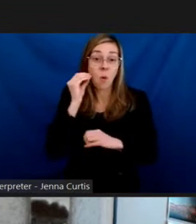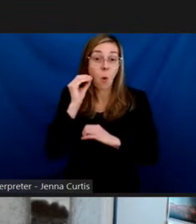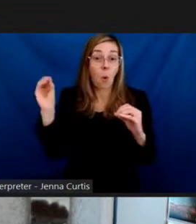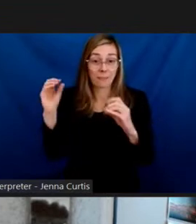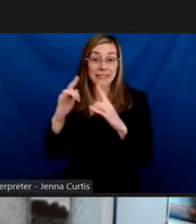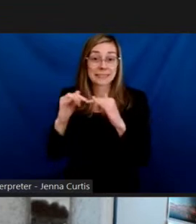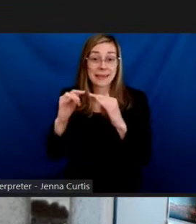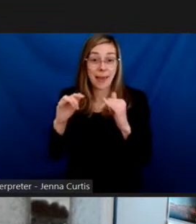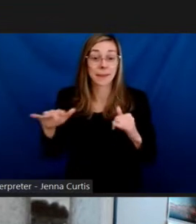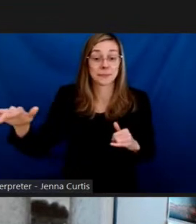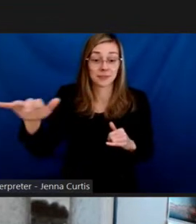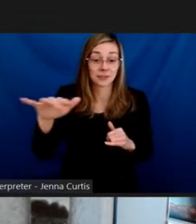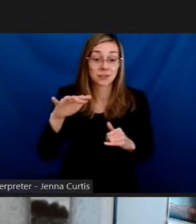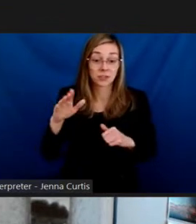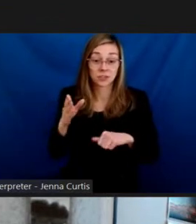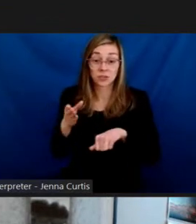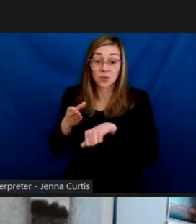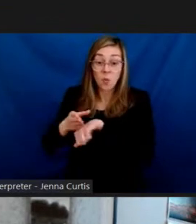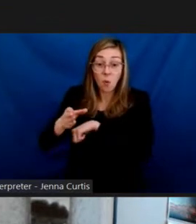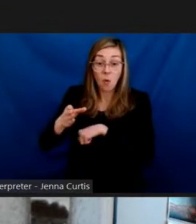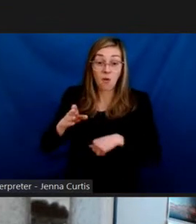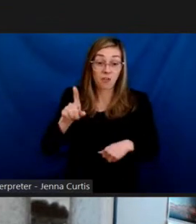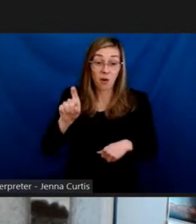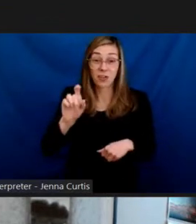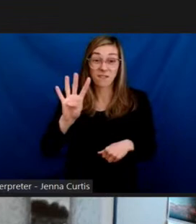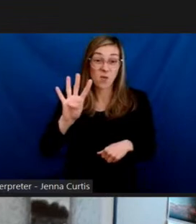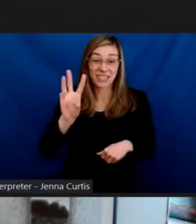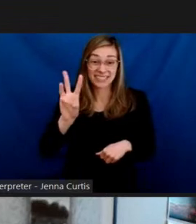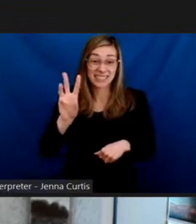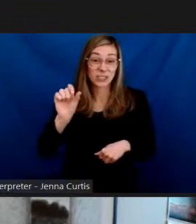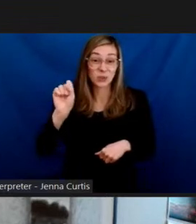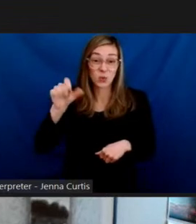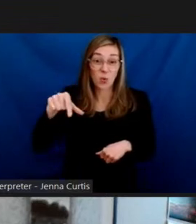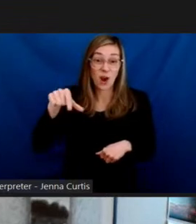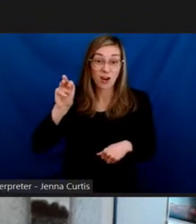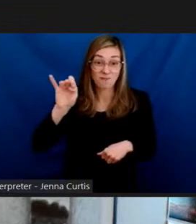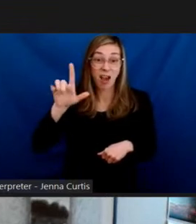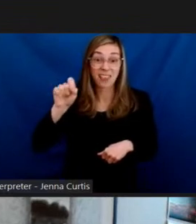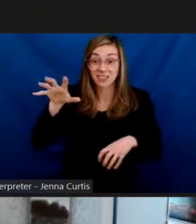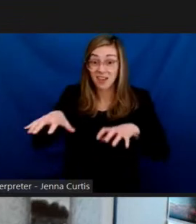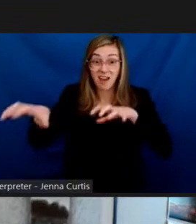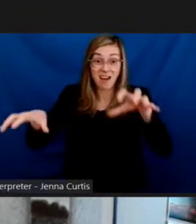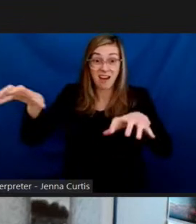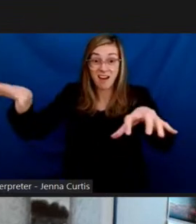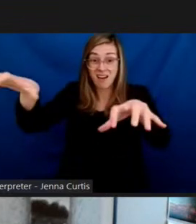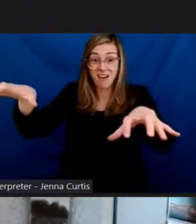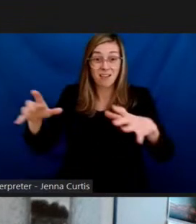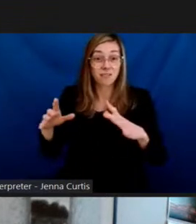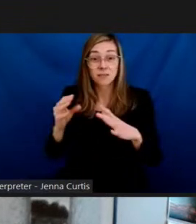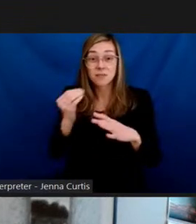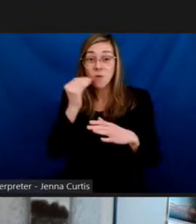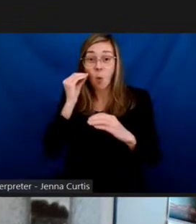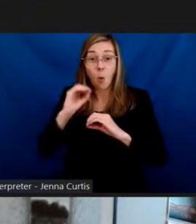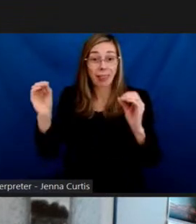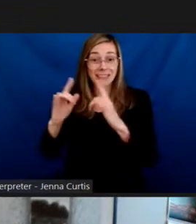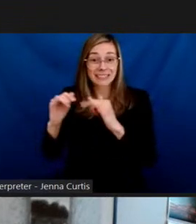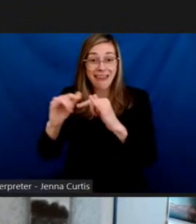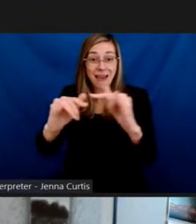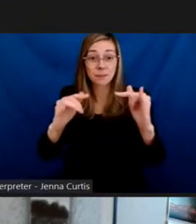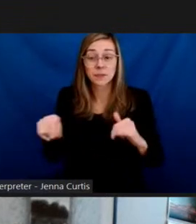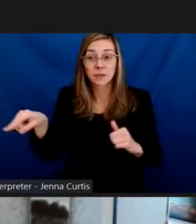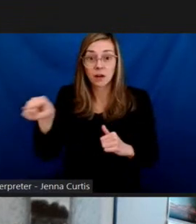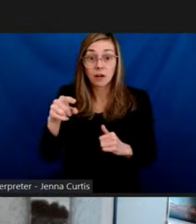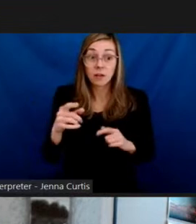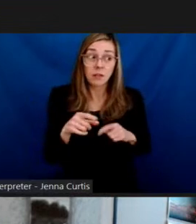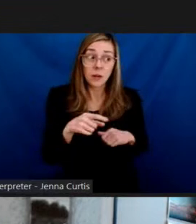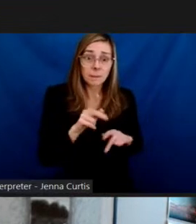square miles in our city. And what they're telling us is they want a humane solution to address the